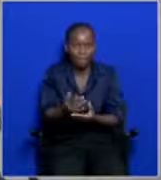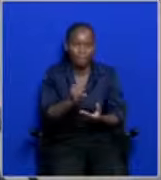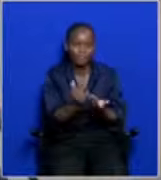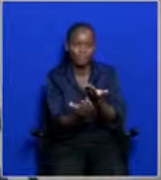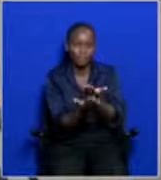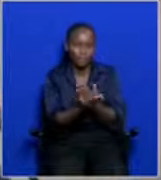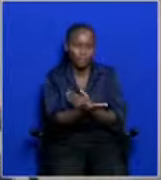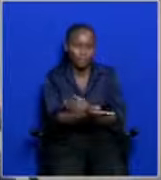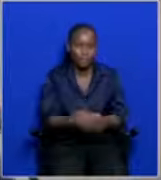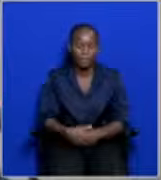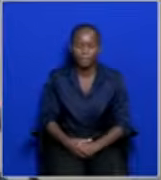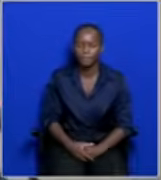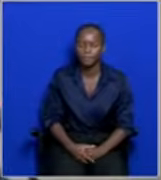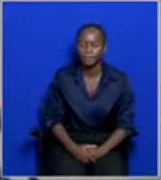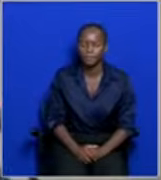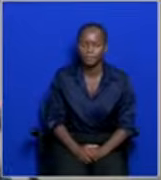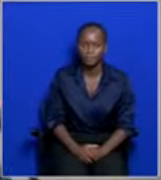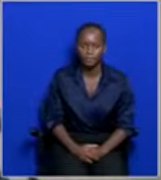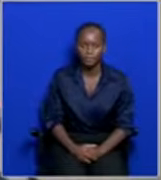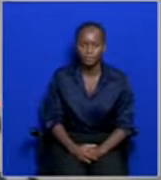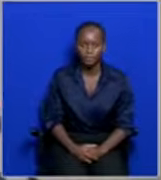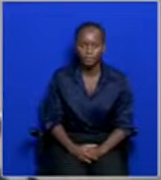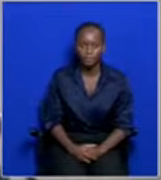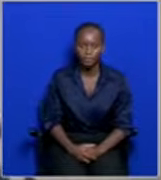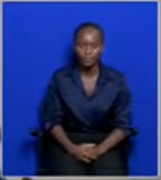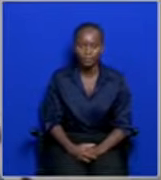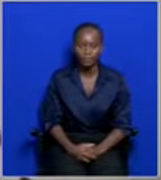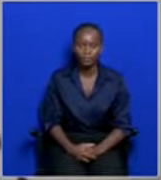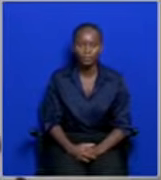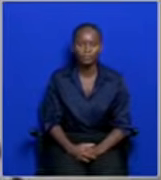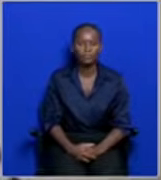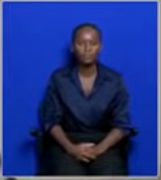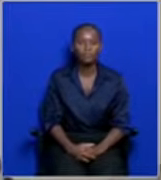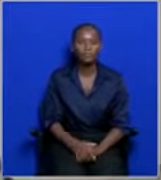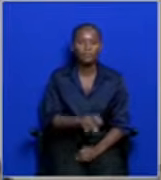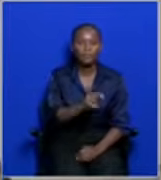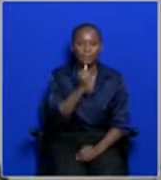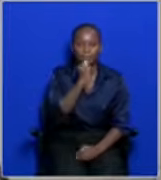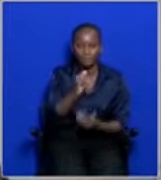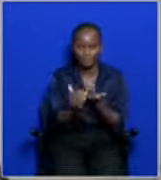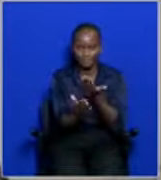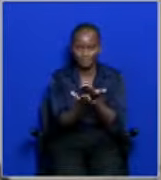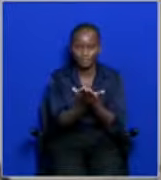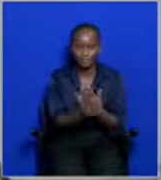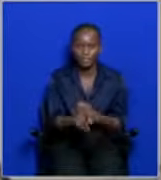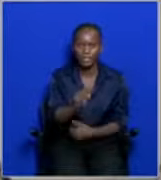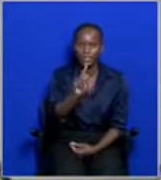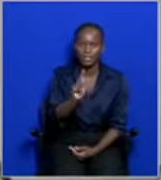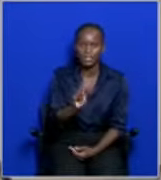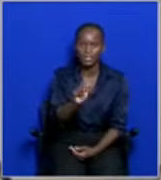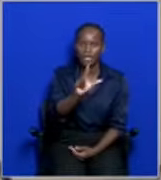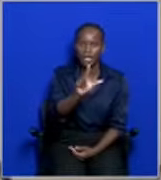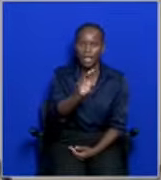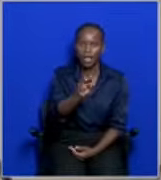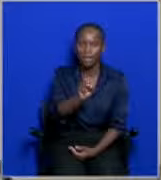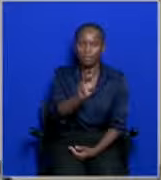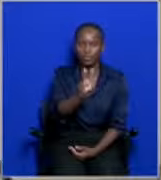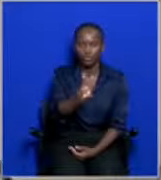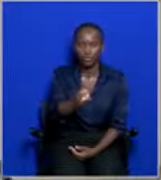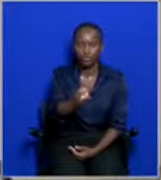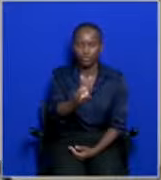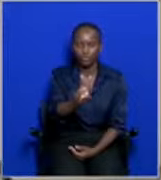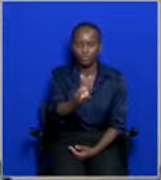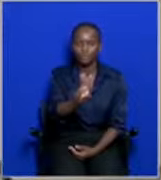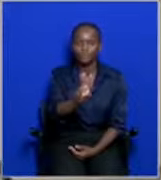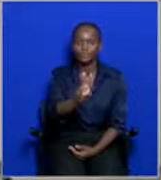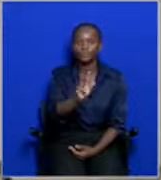and perhaps let's have regards to Annexure TLM 2. And now we go to the big file, the Annexure file that we're looking